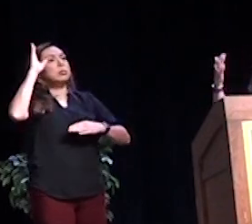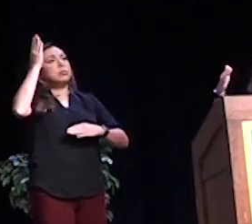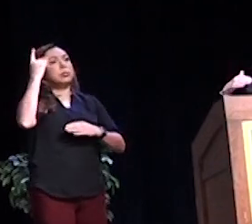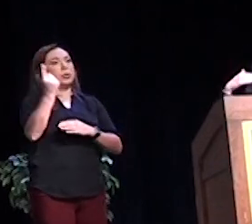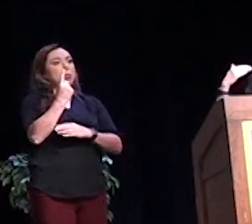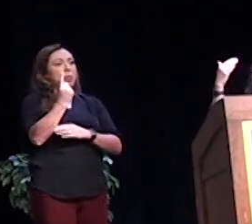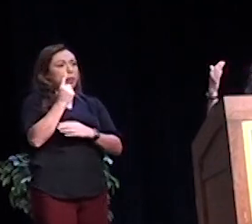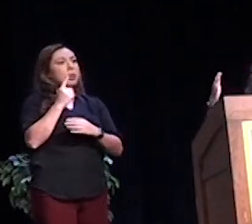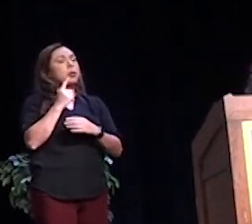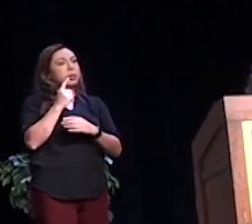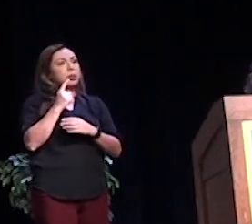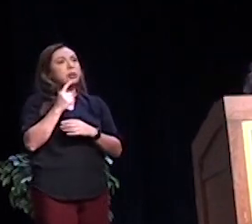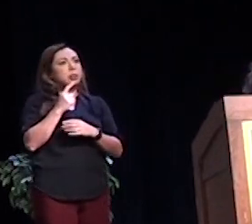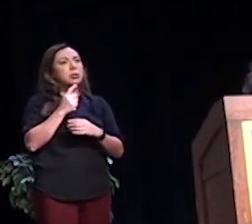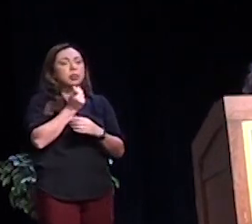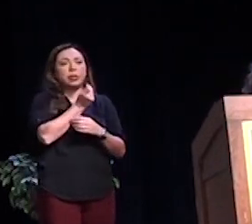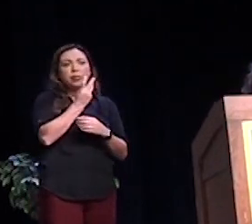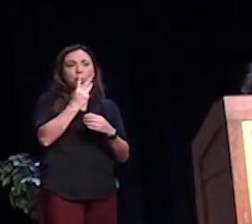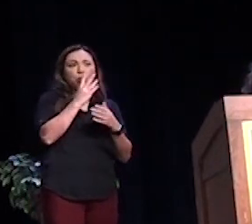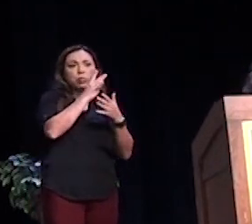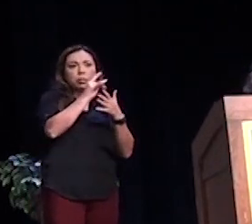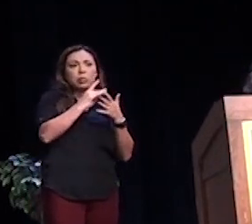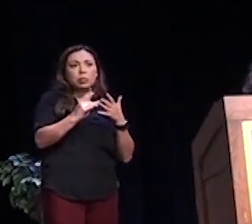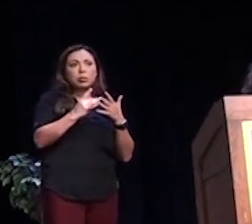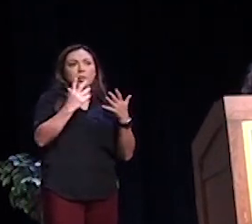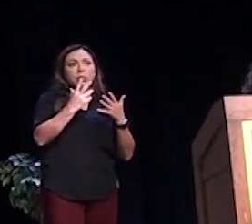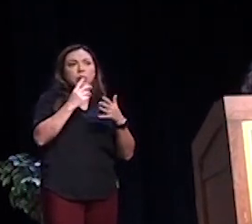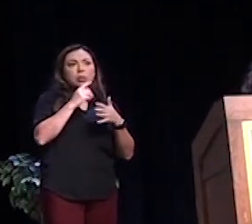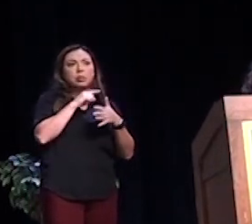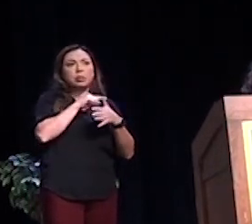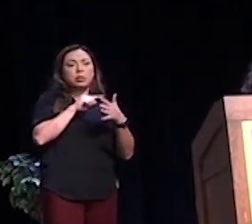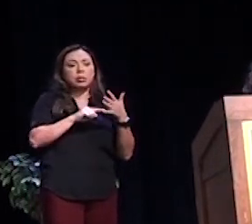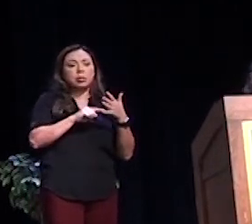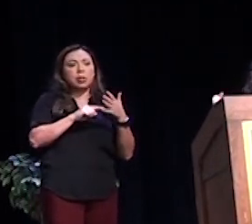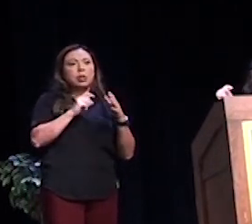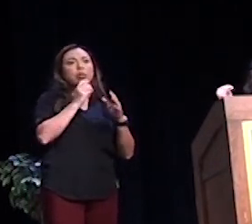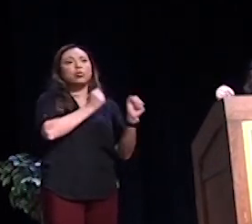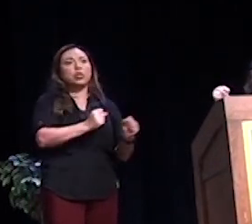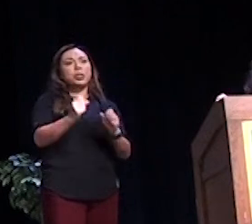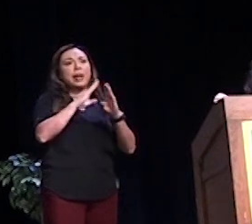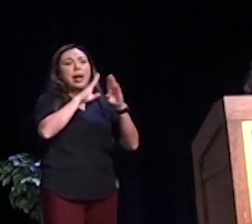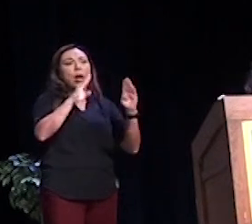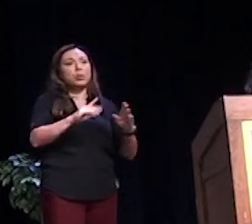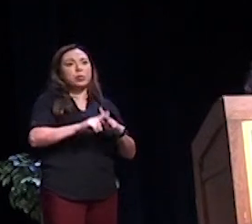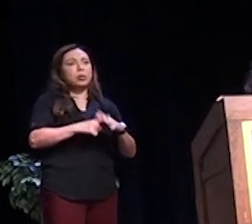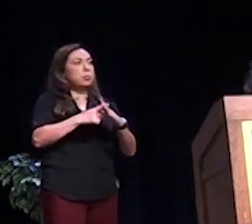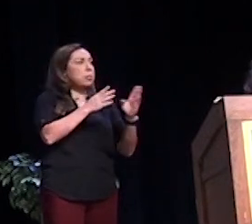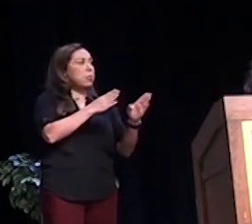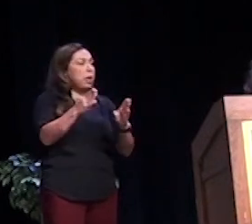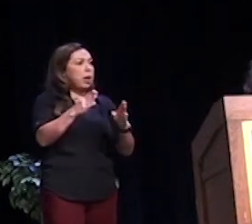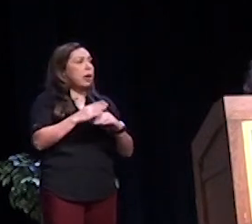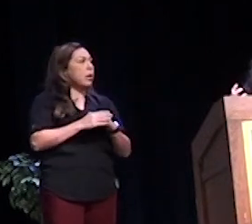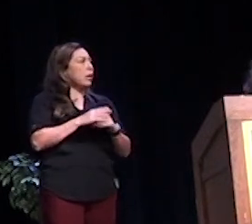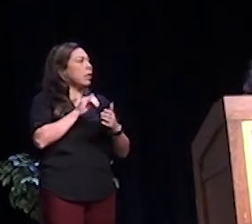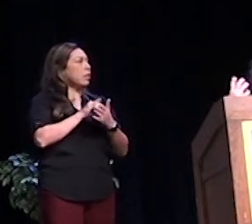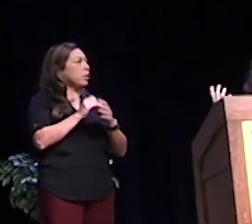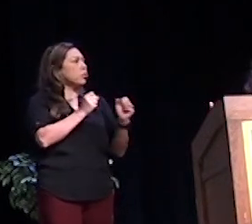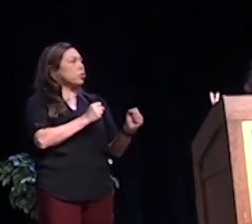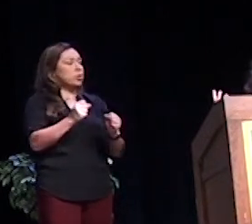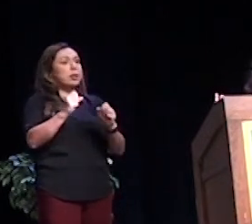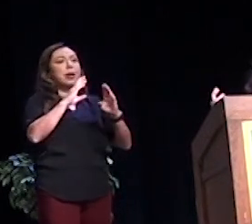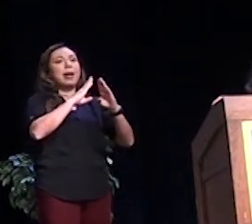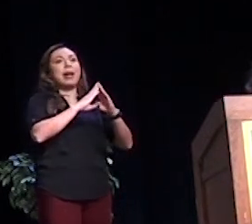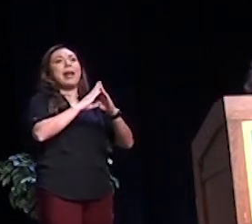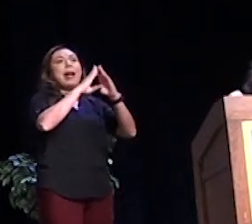that's been mentioned in a couple of talking points, the Strategic Housing Implementation Plan. This event is the Strategic